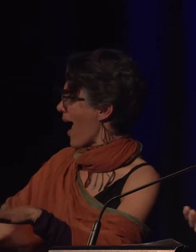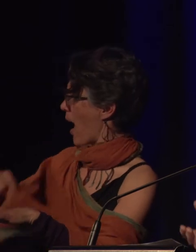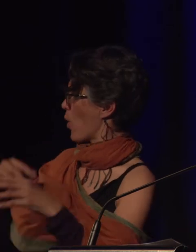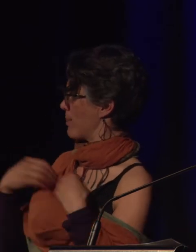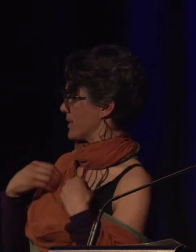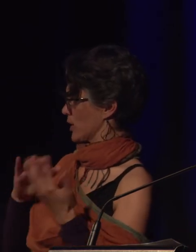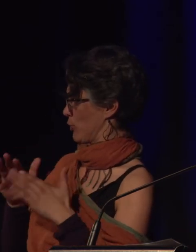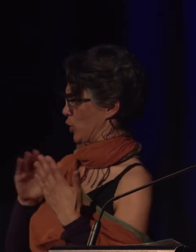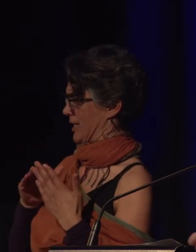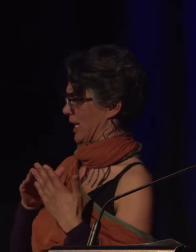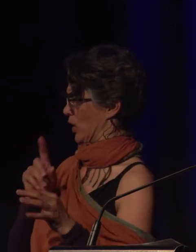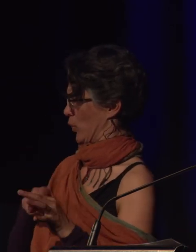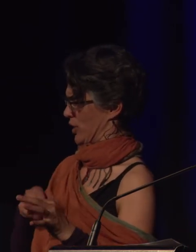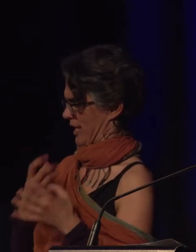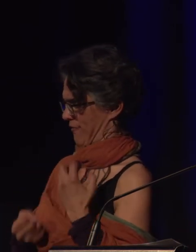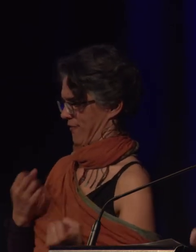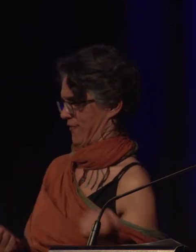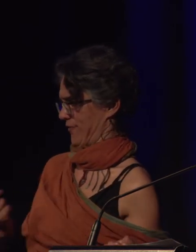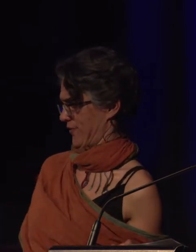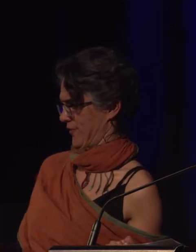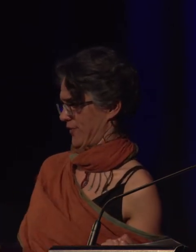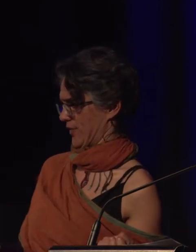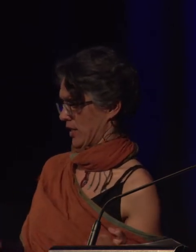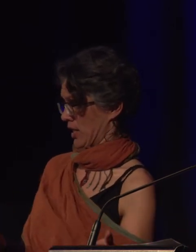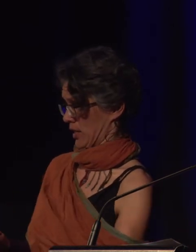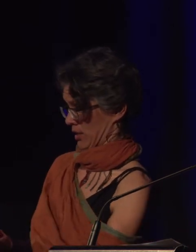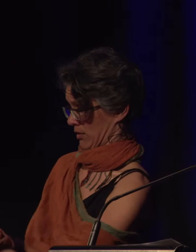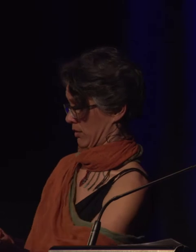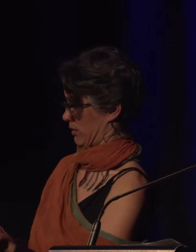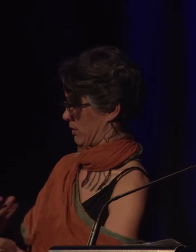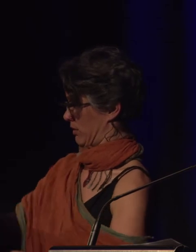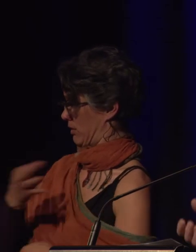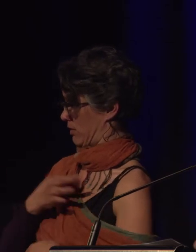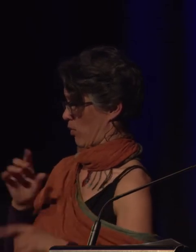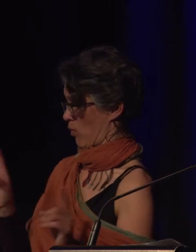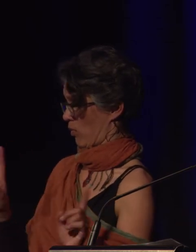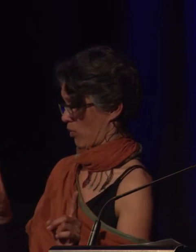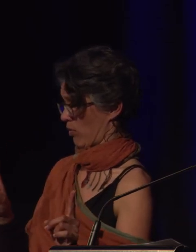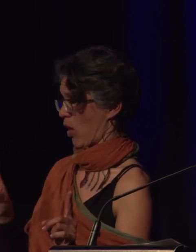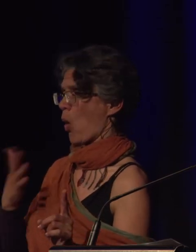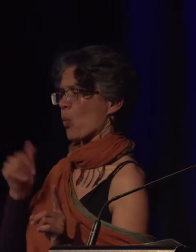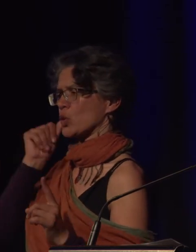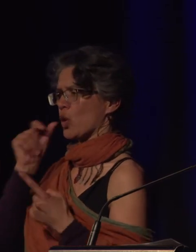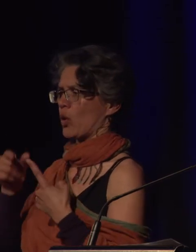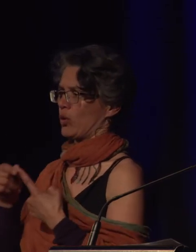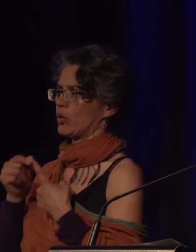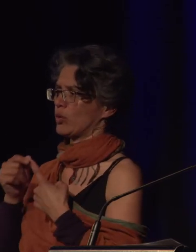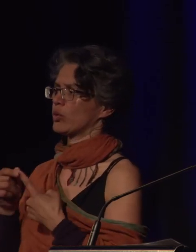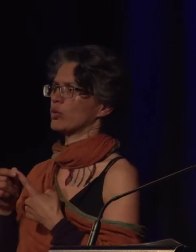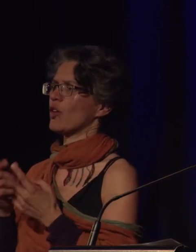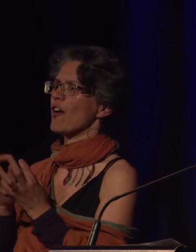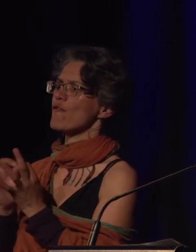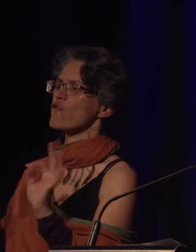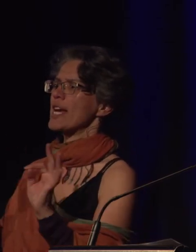want to know. And I guess that's because for the business community in particular, they're interested in things like freedom